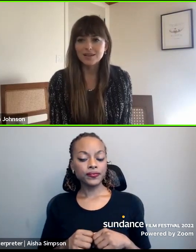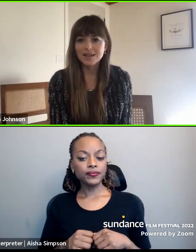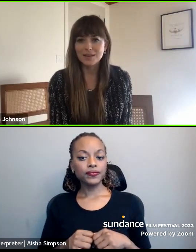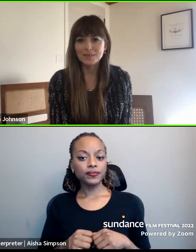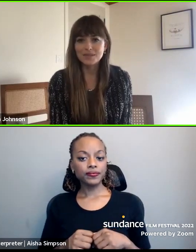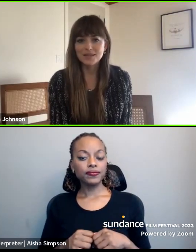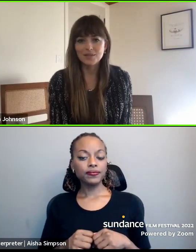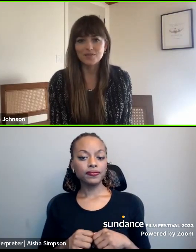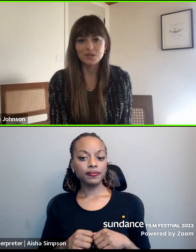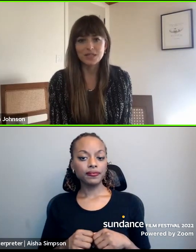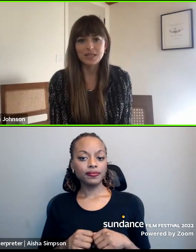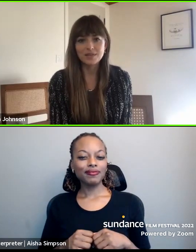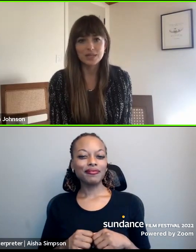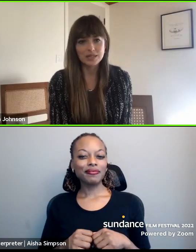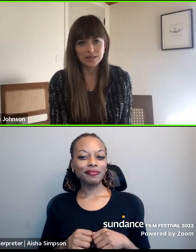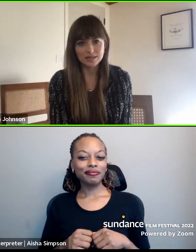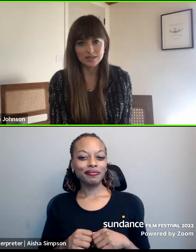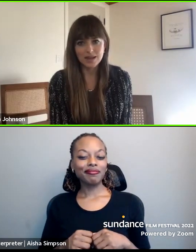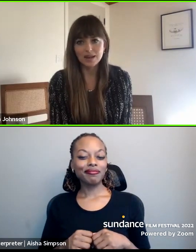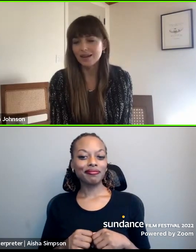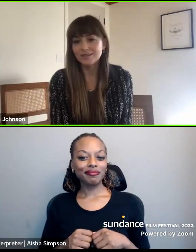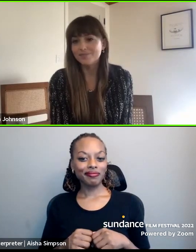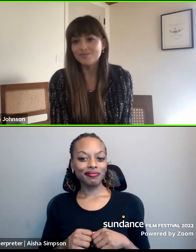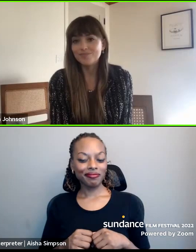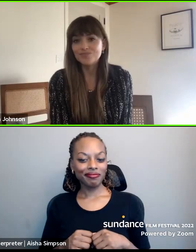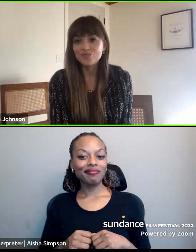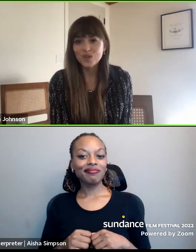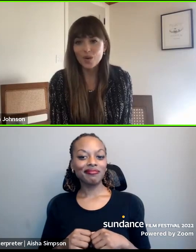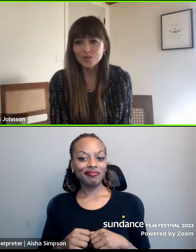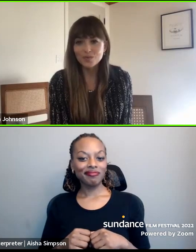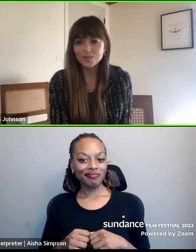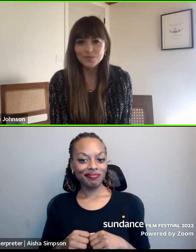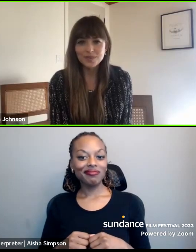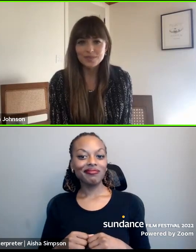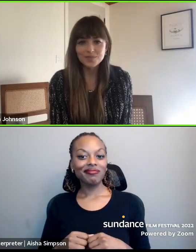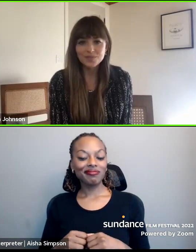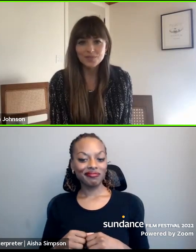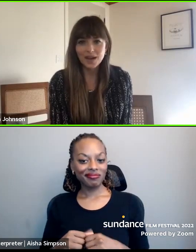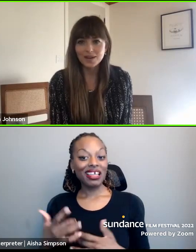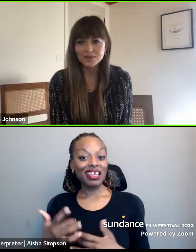female archetypes that are fully realized, and I don't